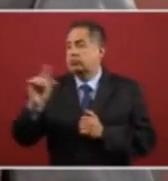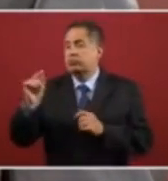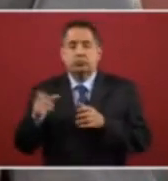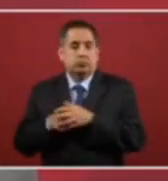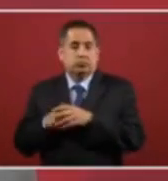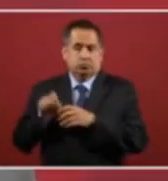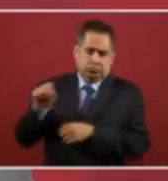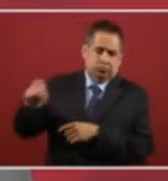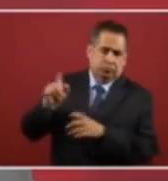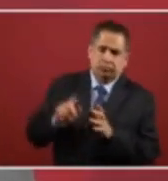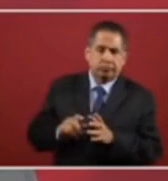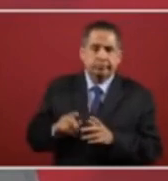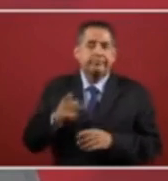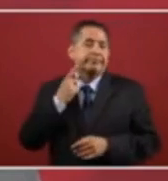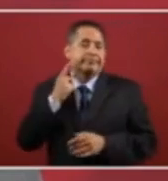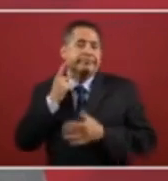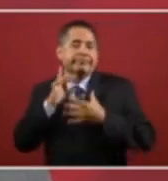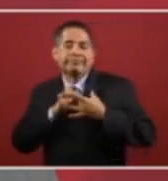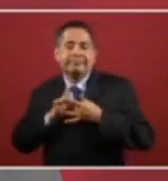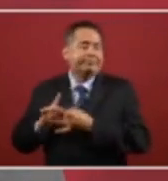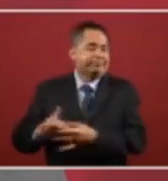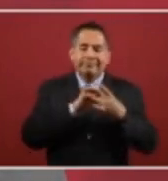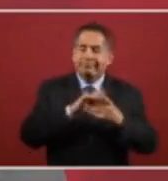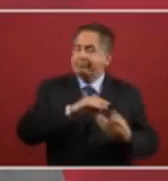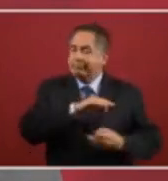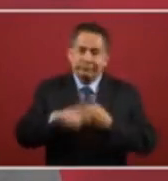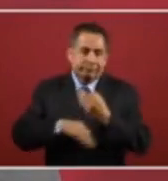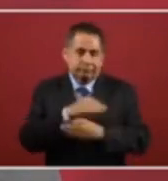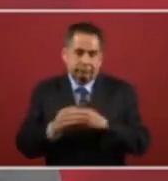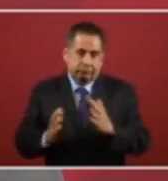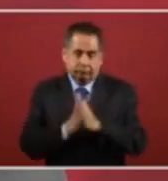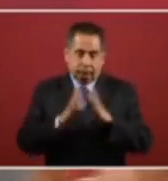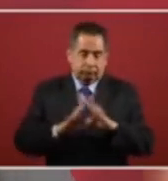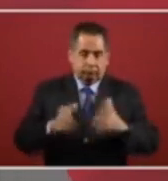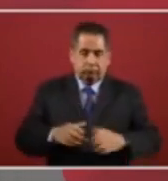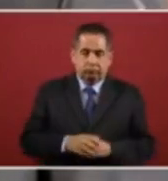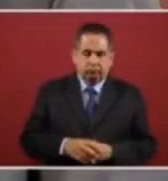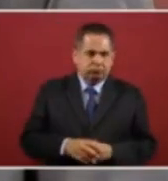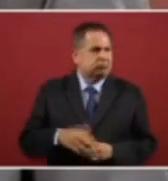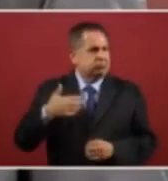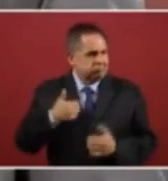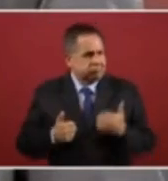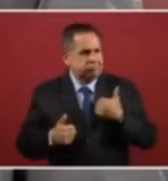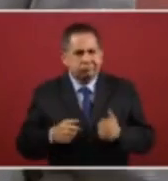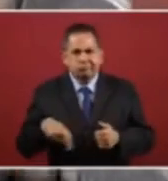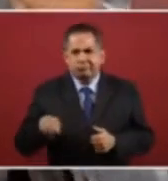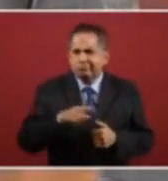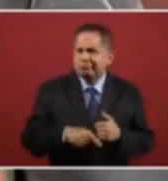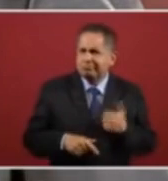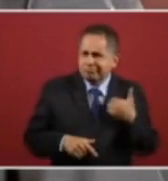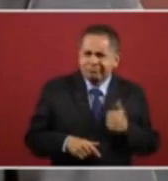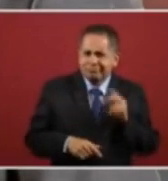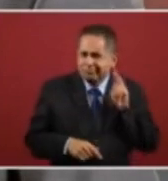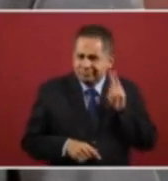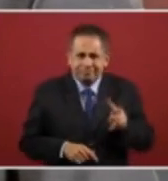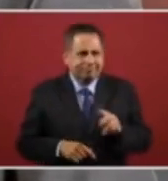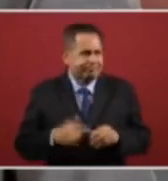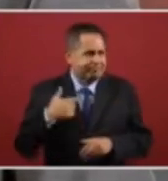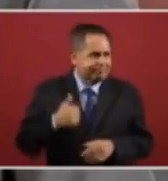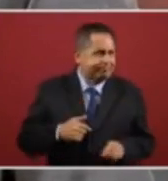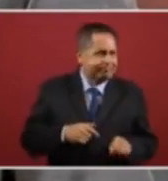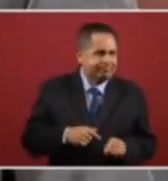the authorities. Politics is a matter for everyone. And that's how the people are understanding it.